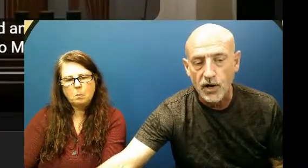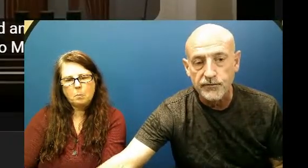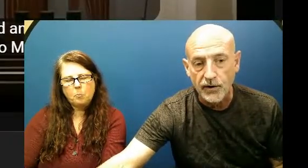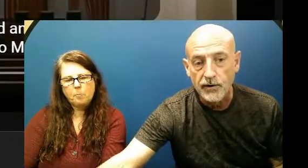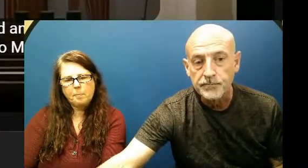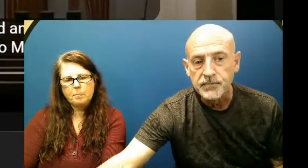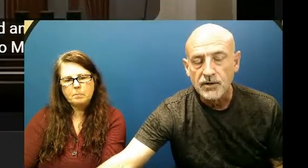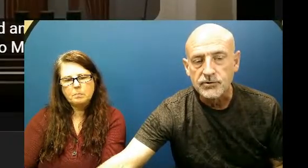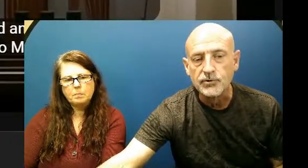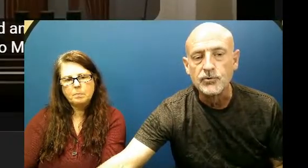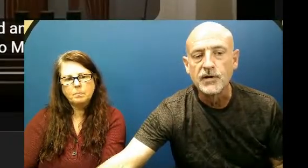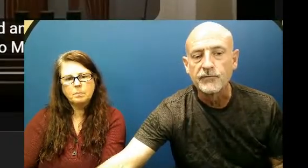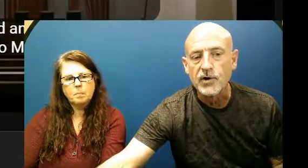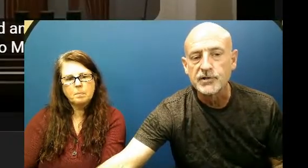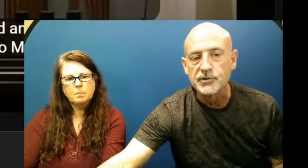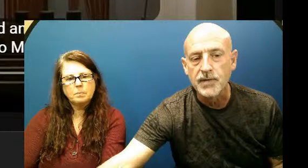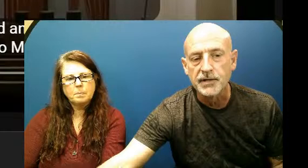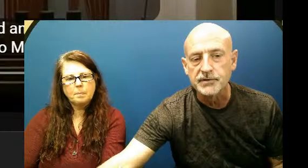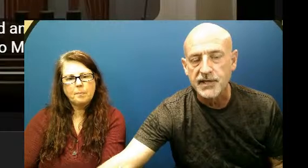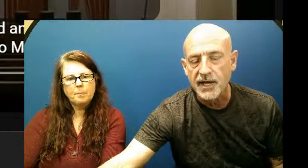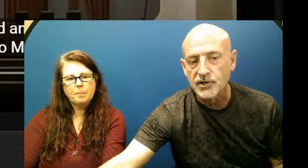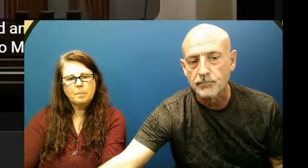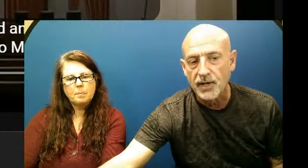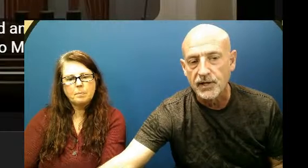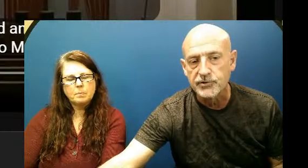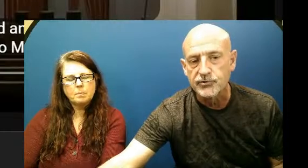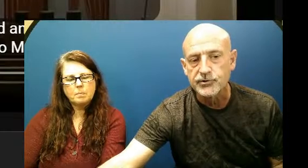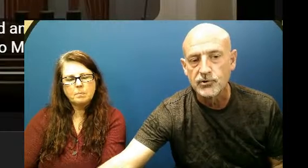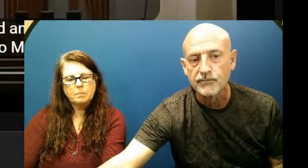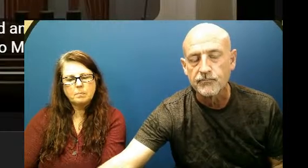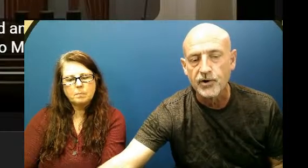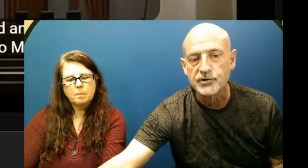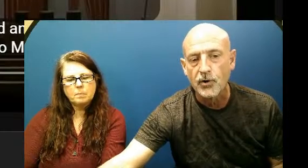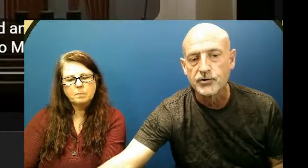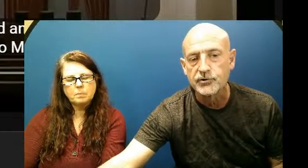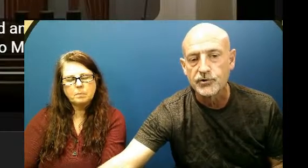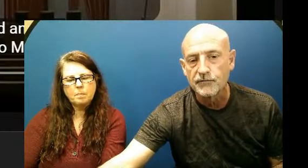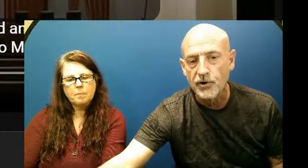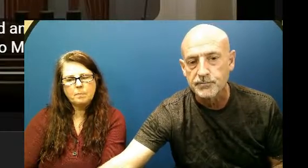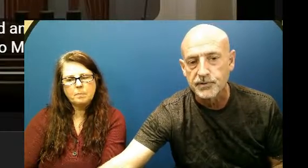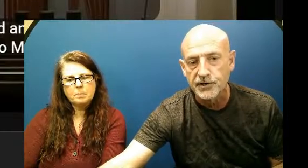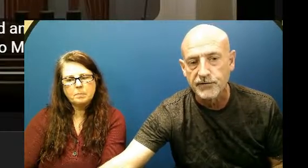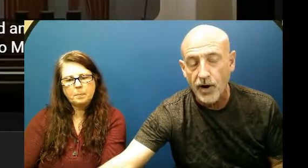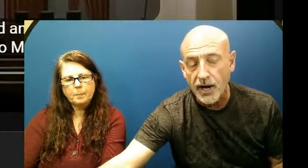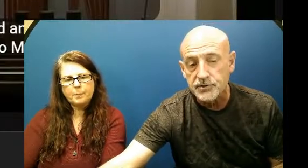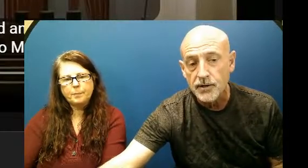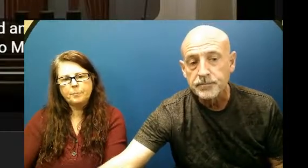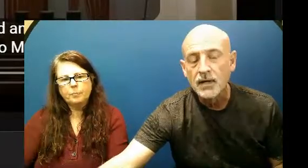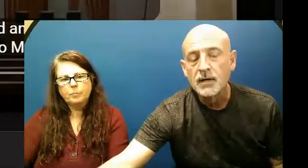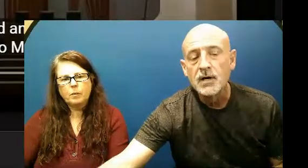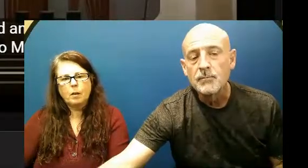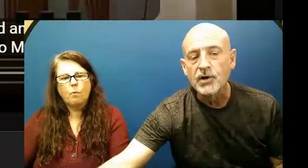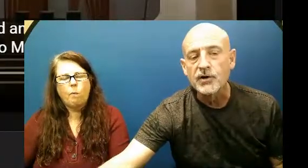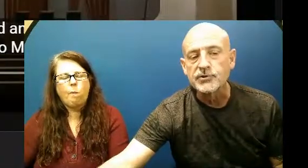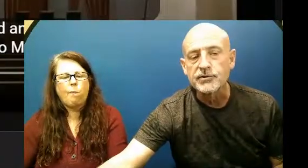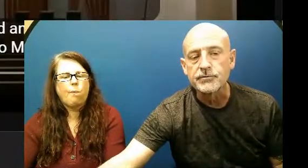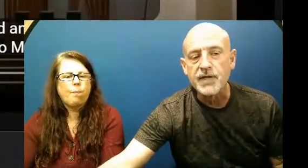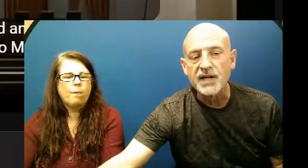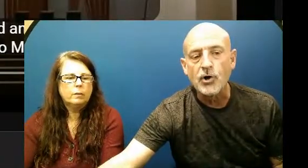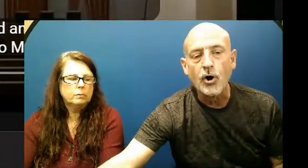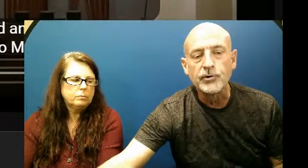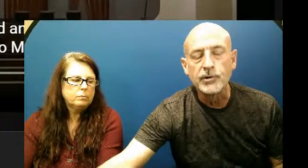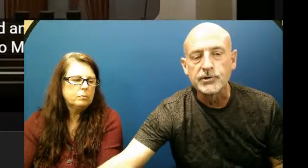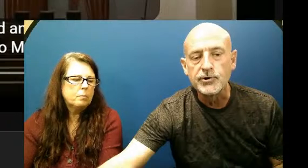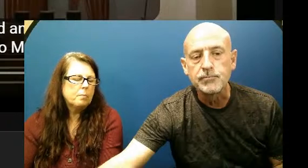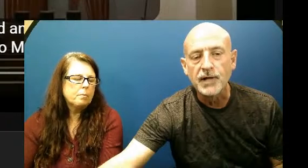safety, and welfare to infringe and say that's a compelling interest to infringe upon your very specific rights, because